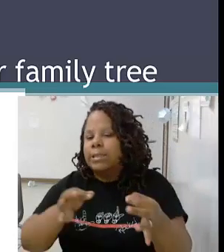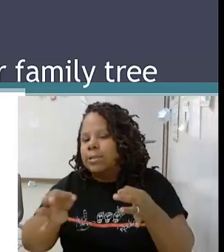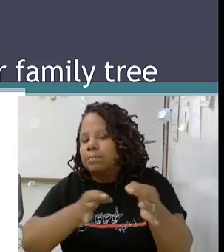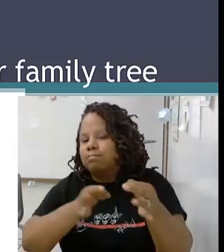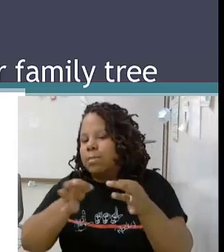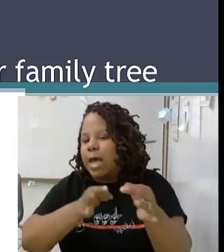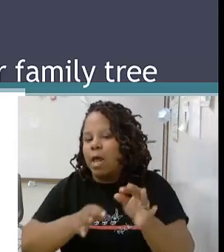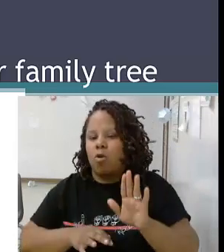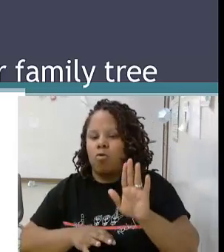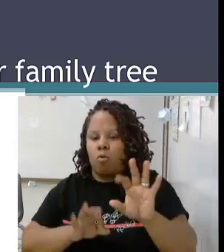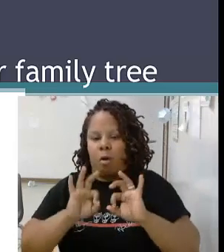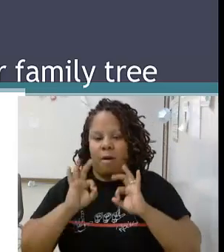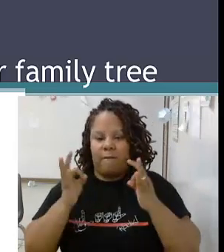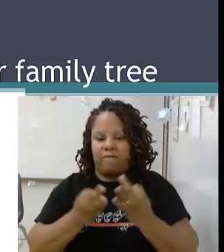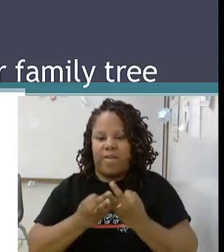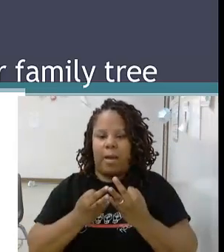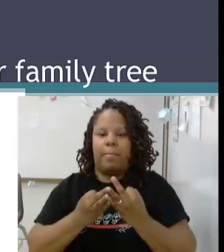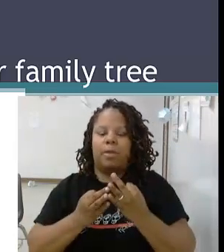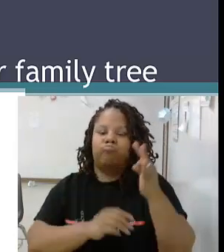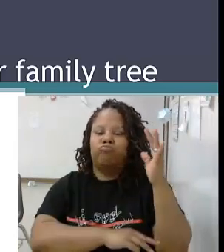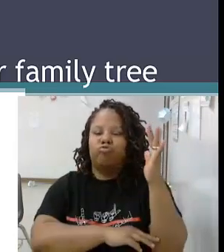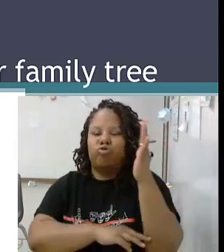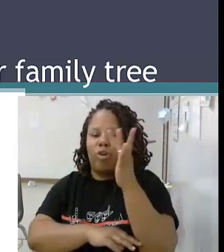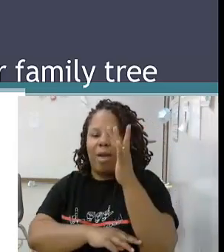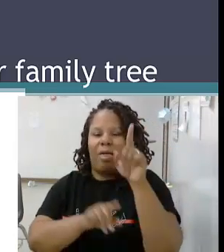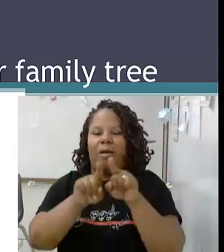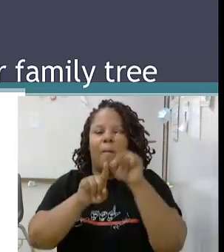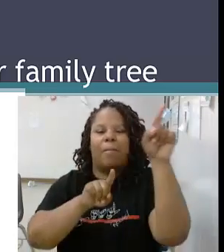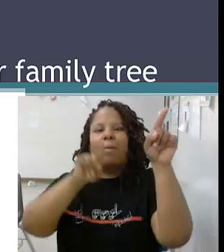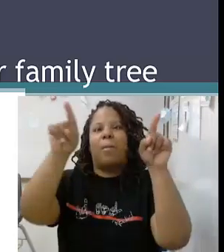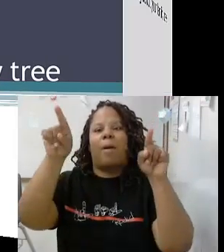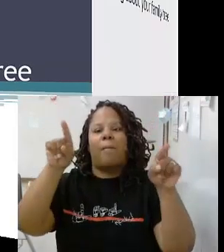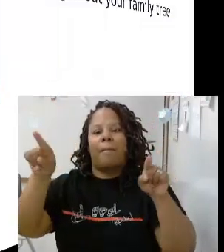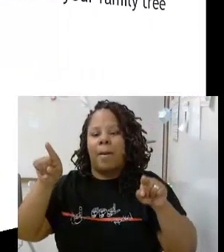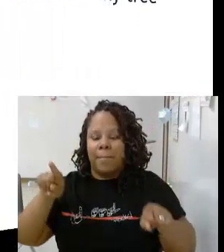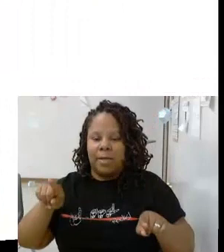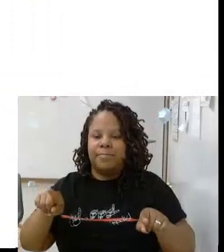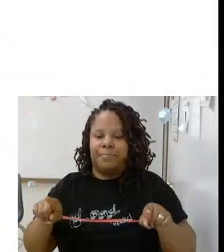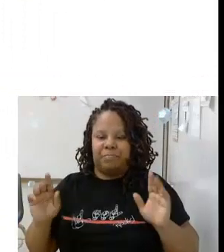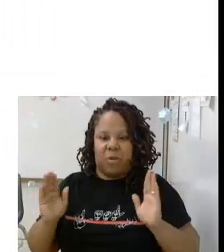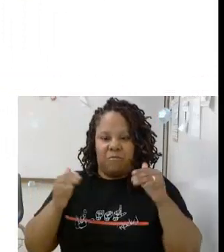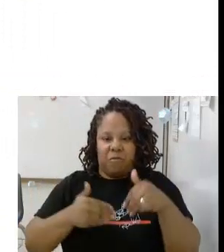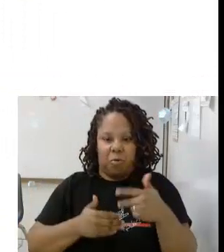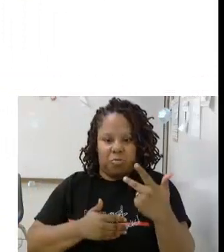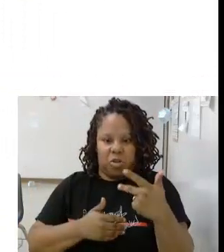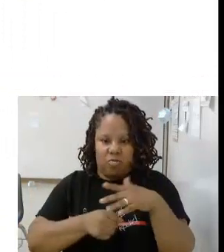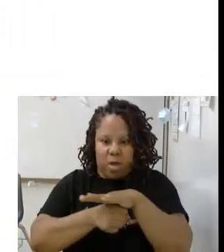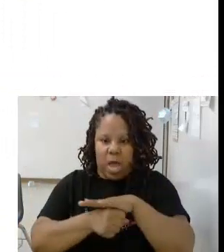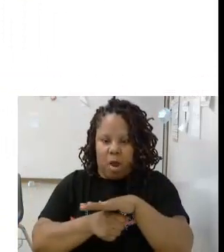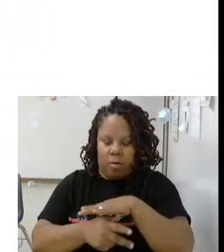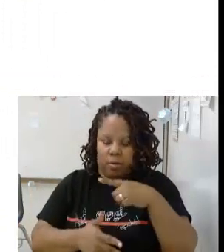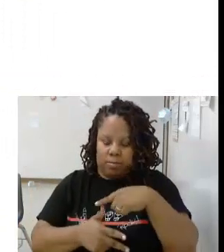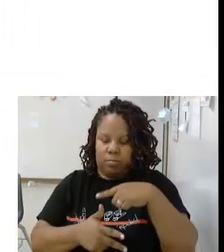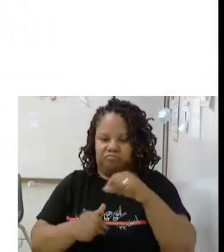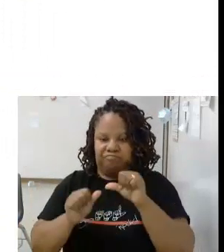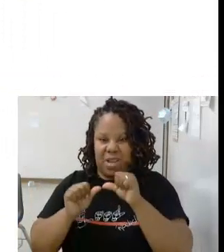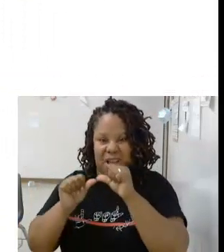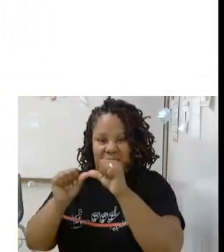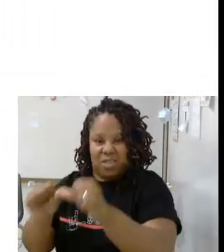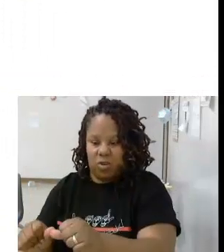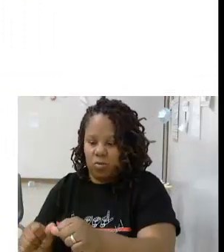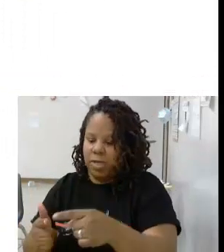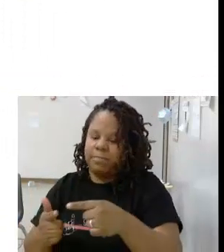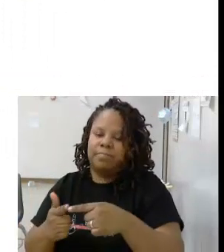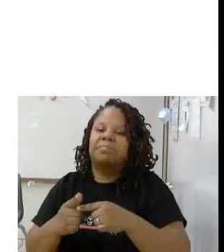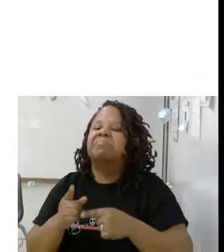about your family tree. We're going to focus on three areas today: continuity, signing your family